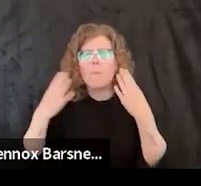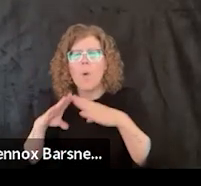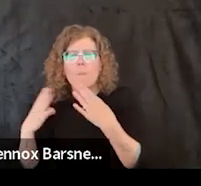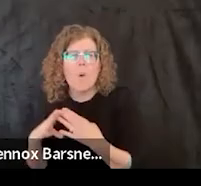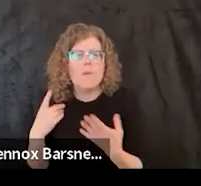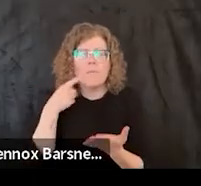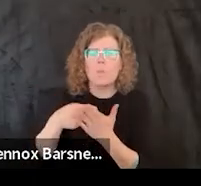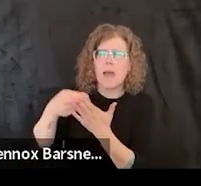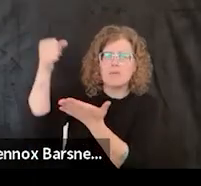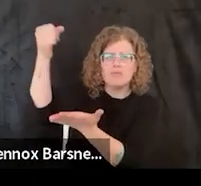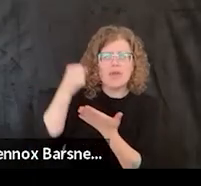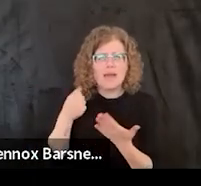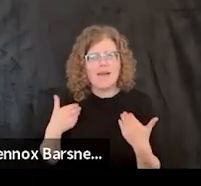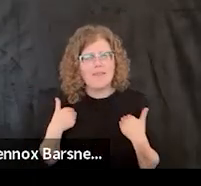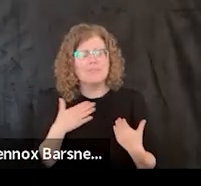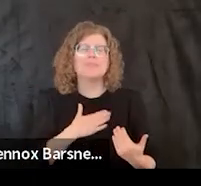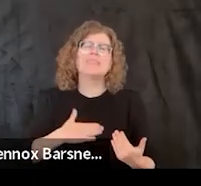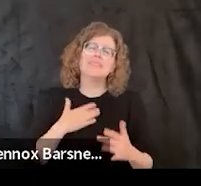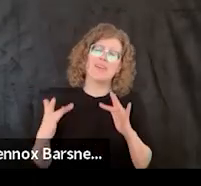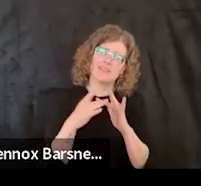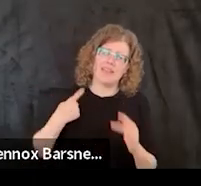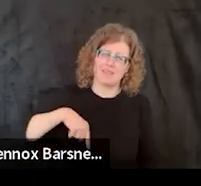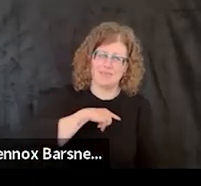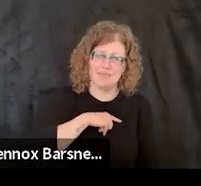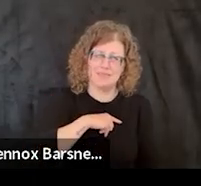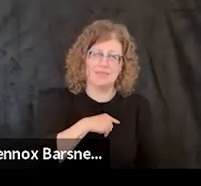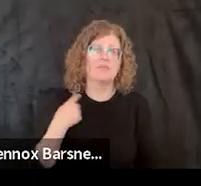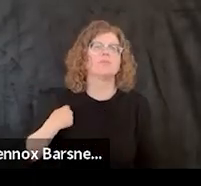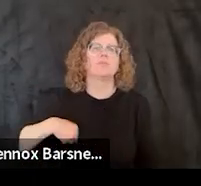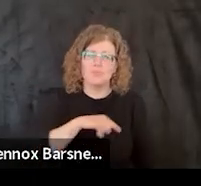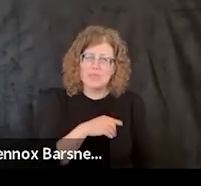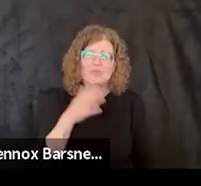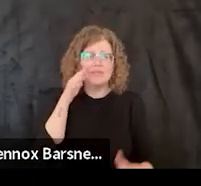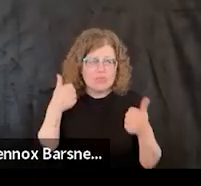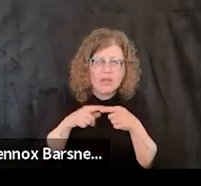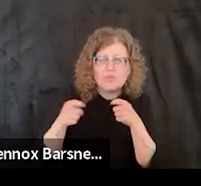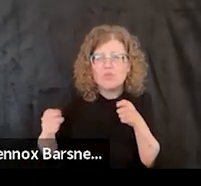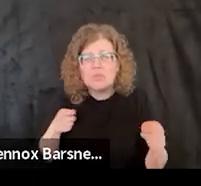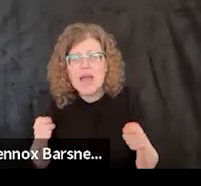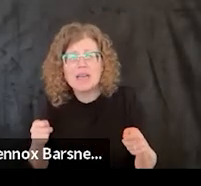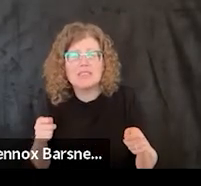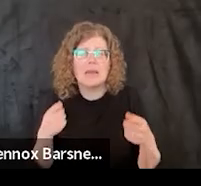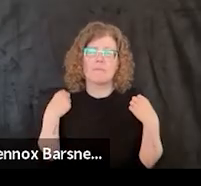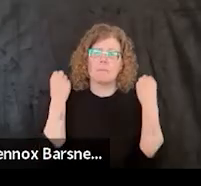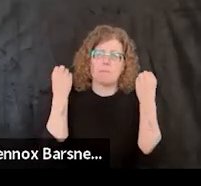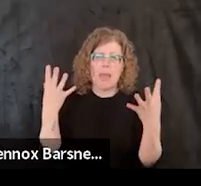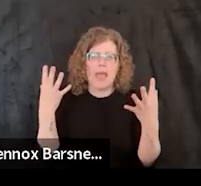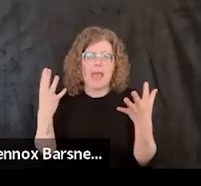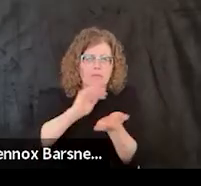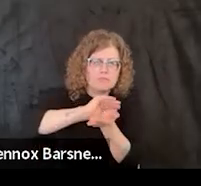stream applications to help manage volume and group applications that are more similar than not together in